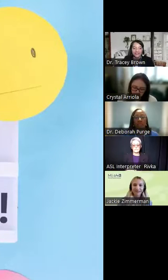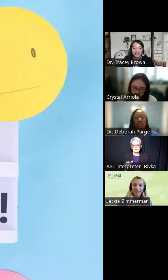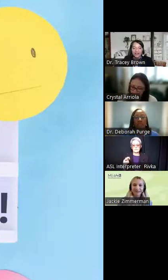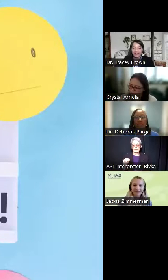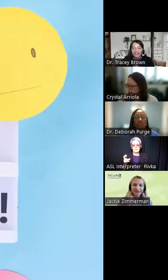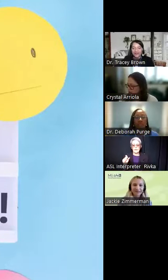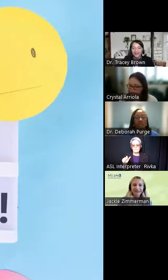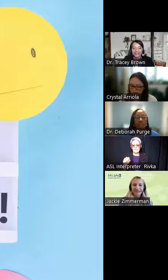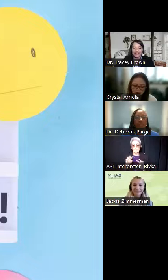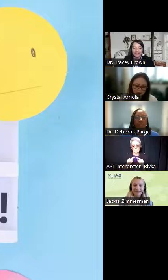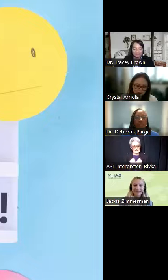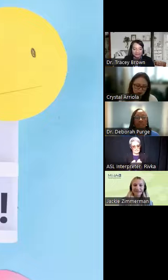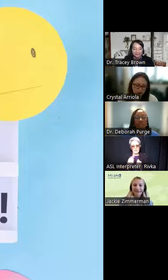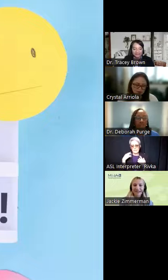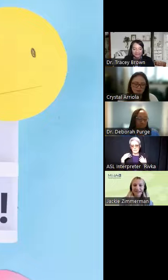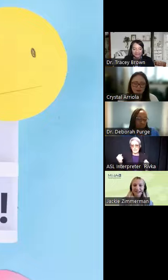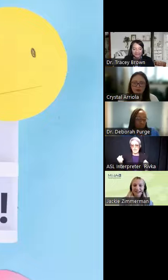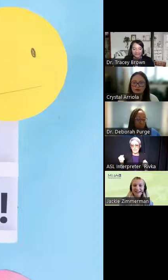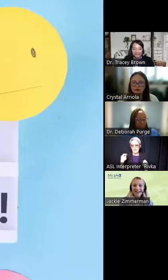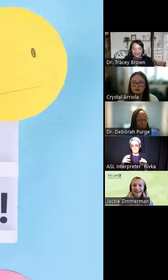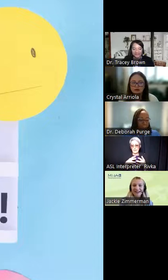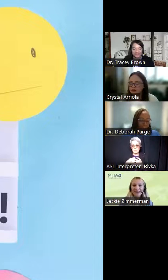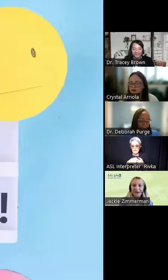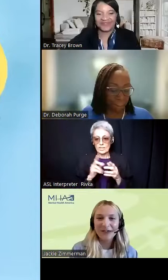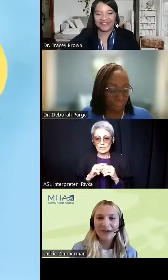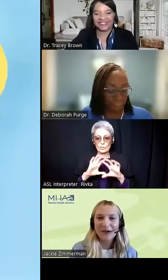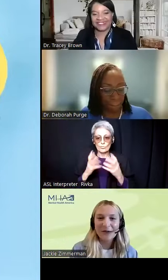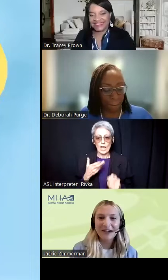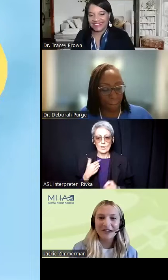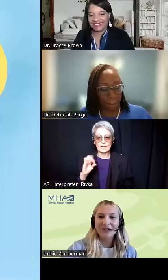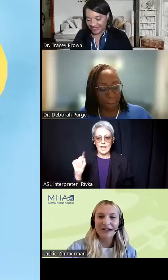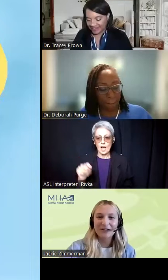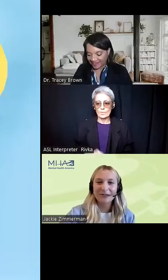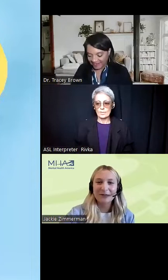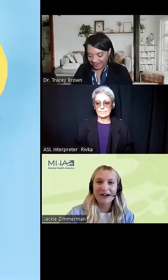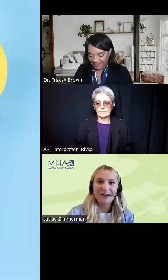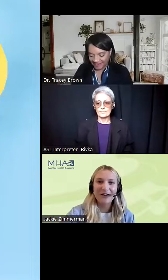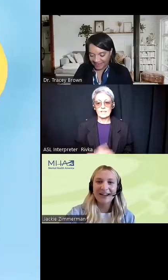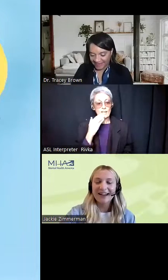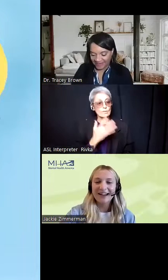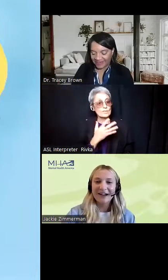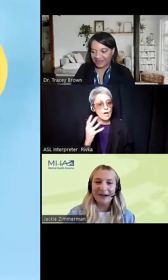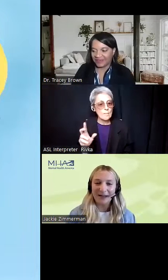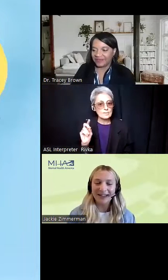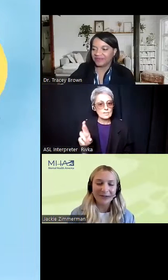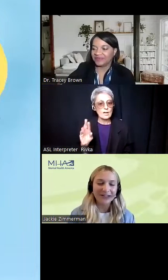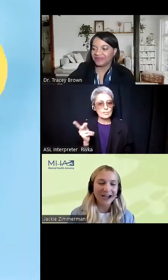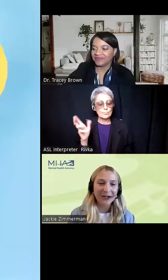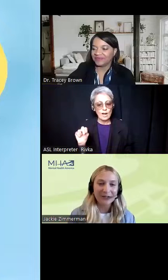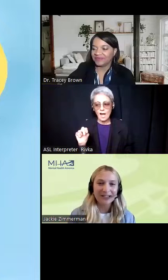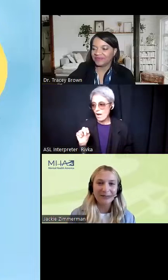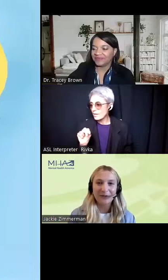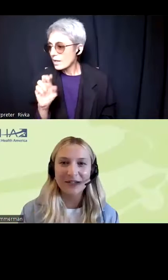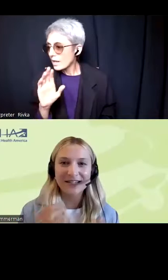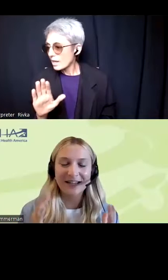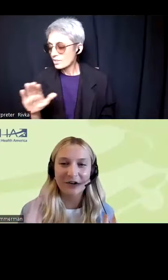Mental Health of America to round us out. Thank you so much, Dr. Brown, and your